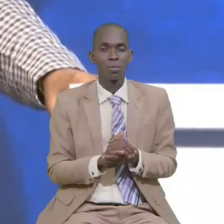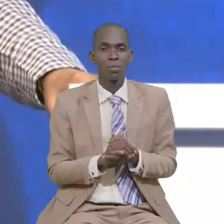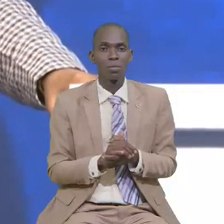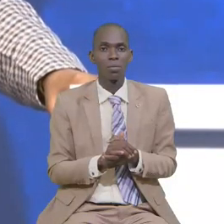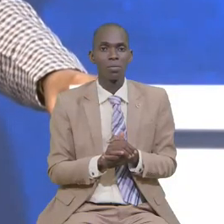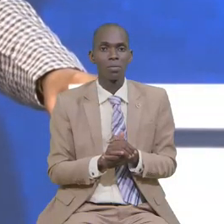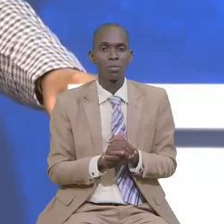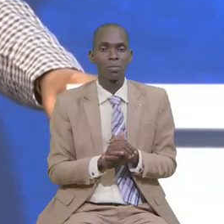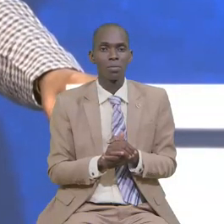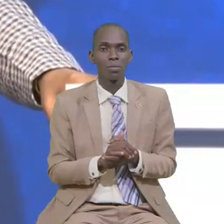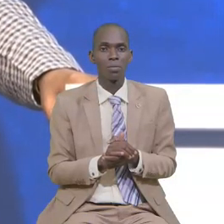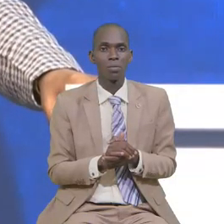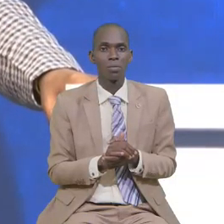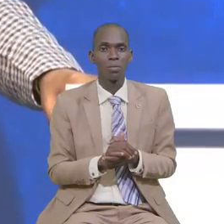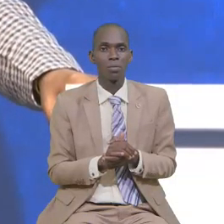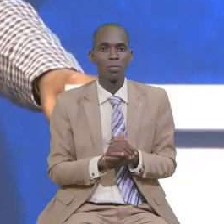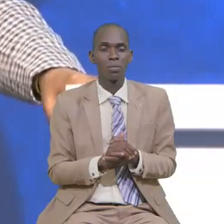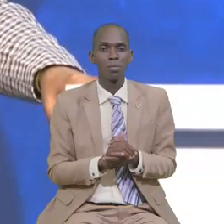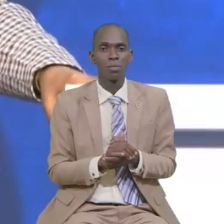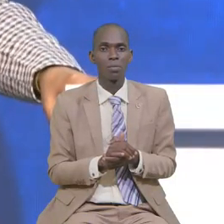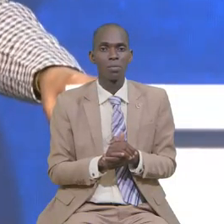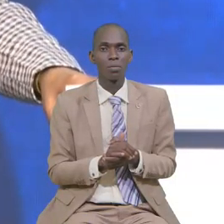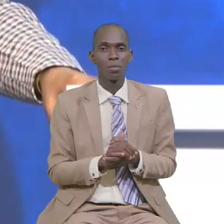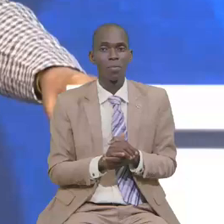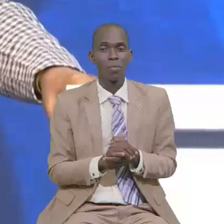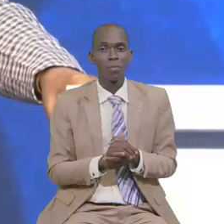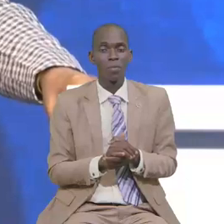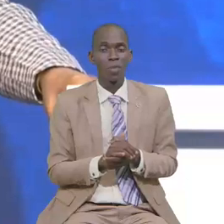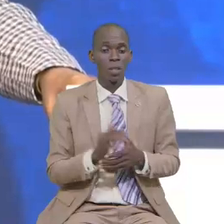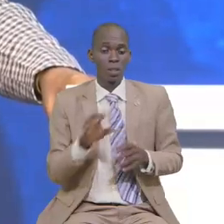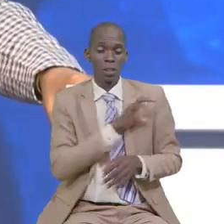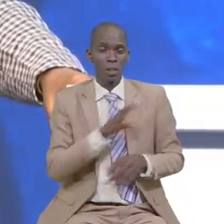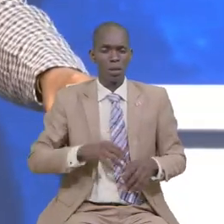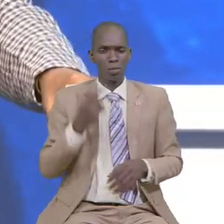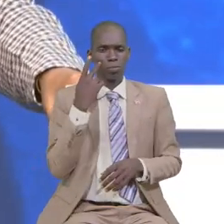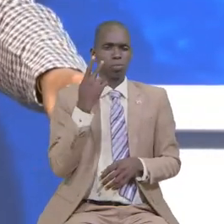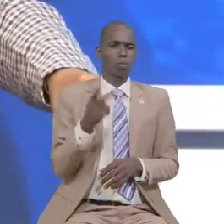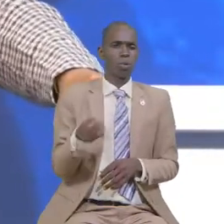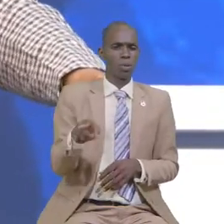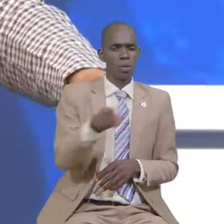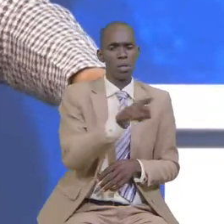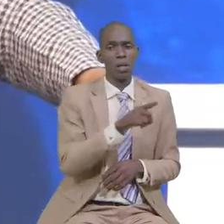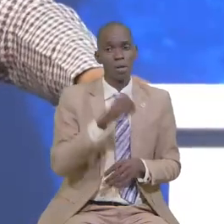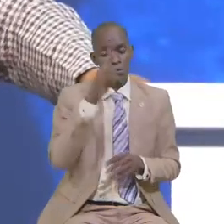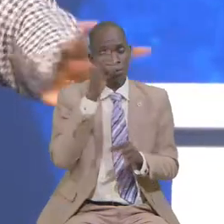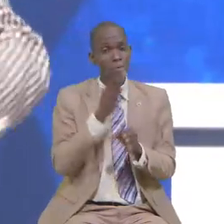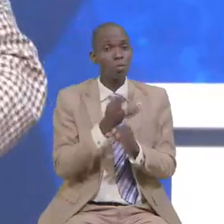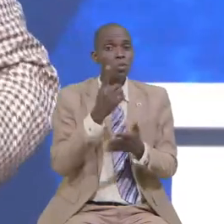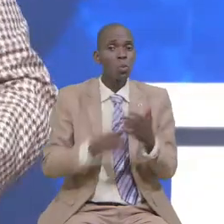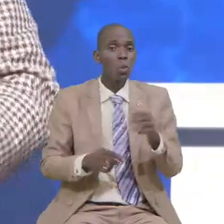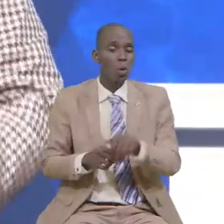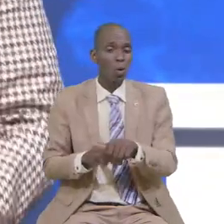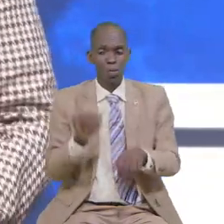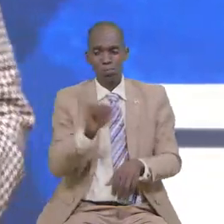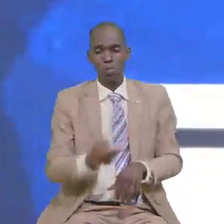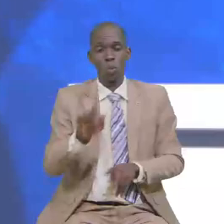It saw their faith. what ordinary people will not do. They